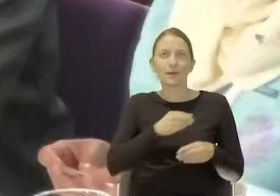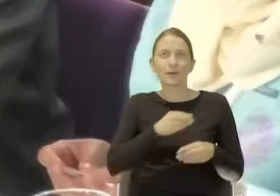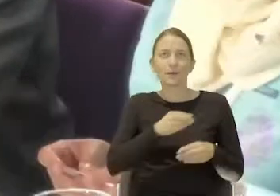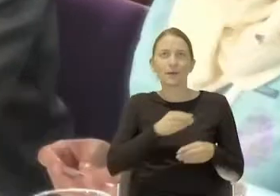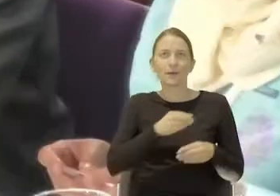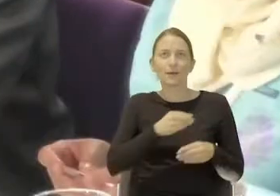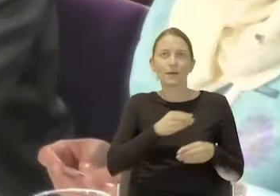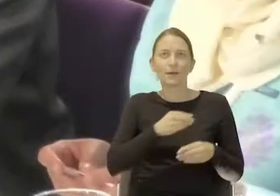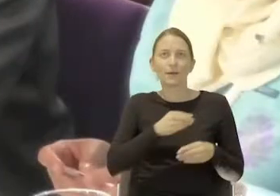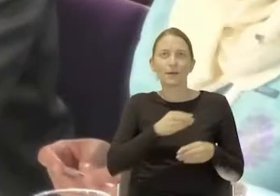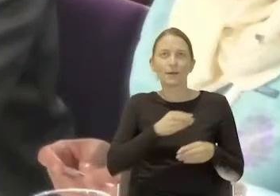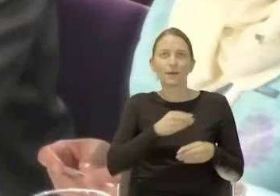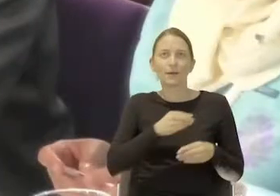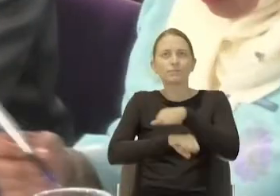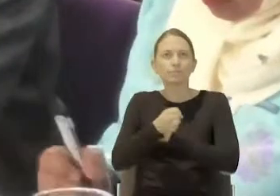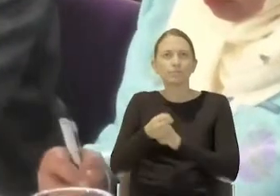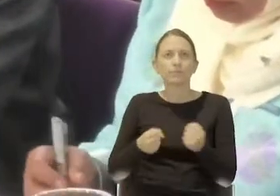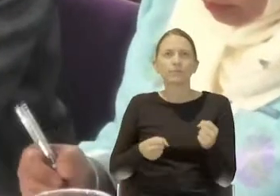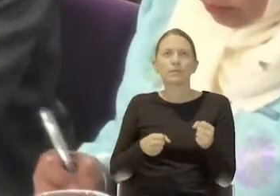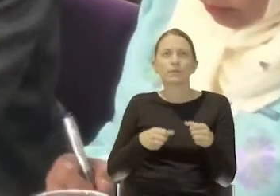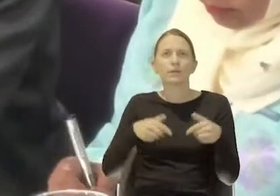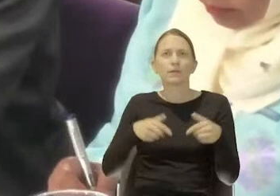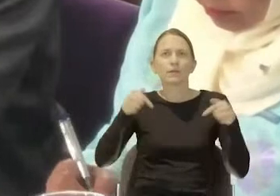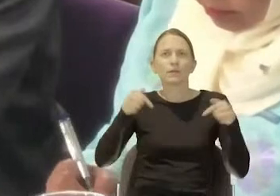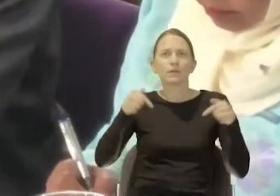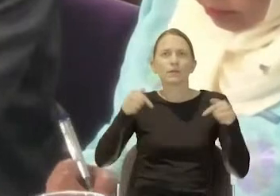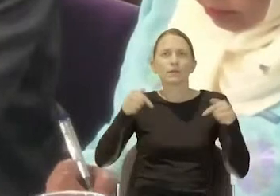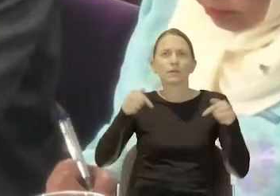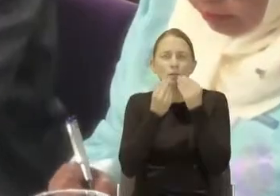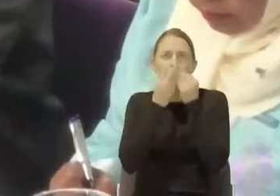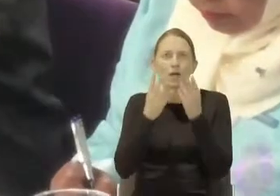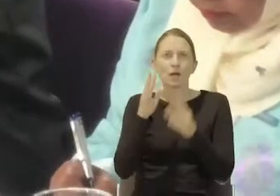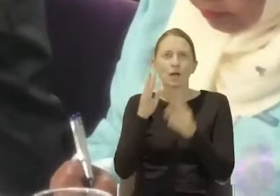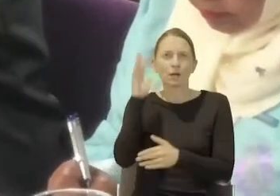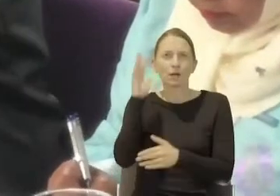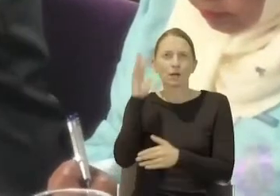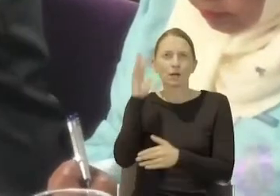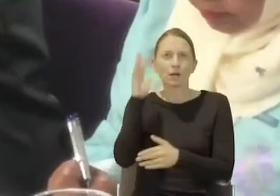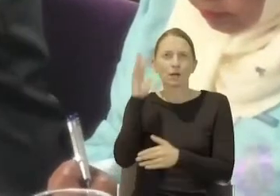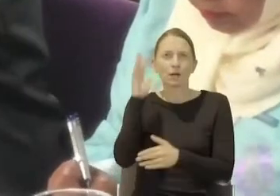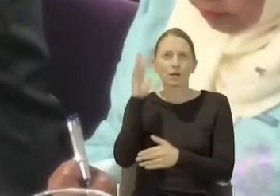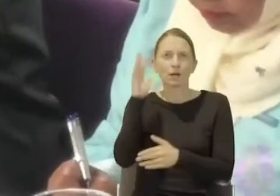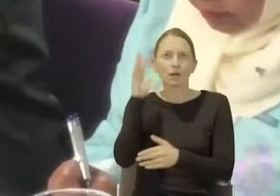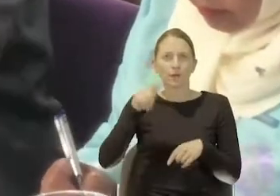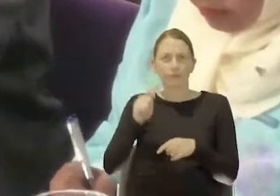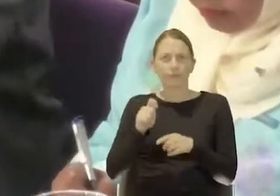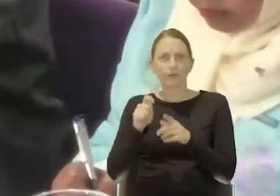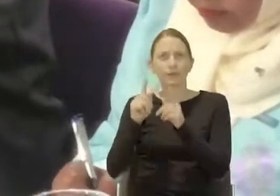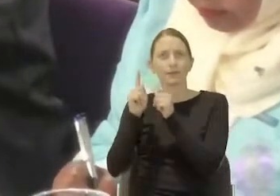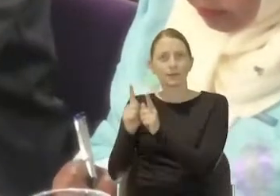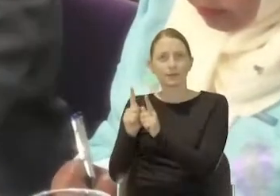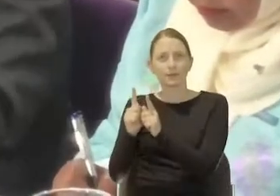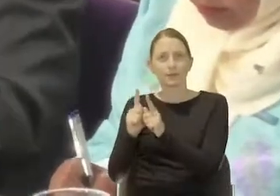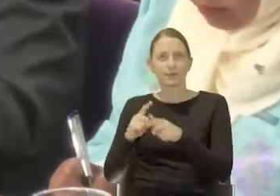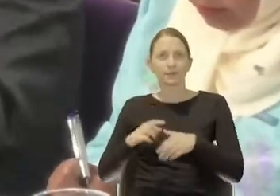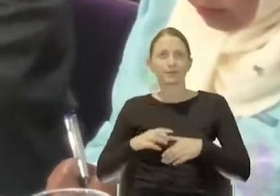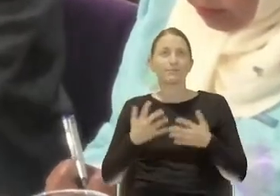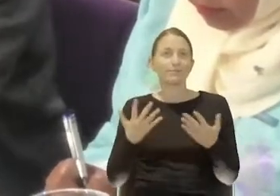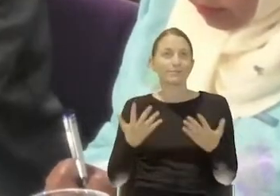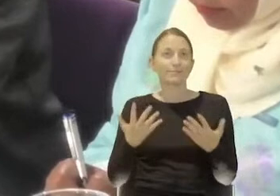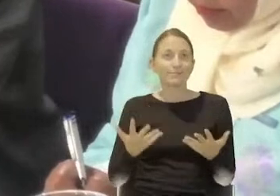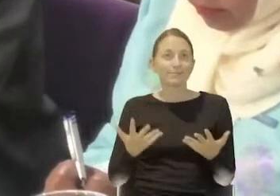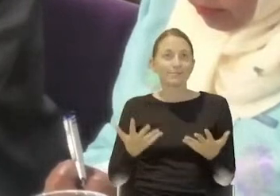session of the World Urban Forum. I wish to thank as well the